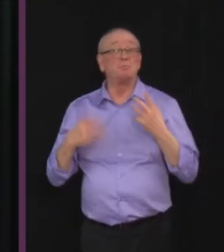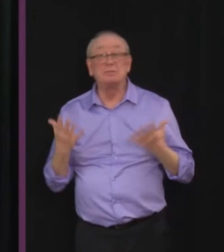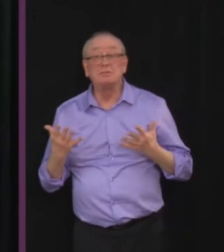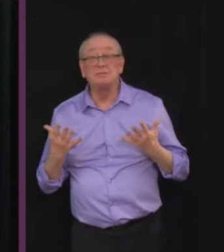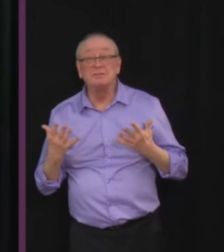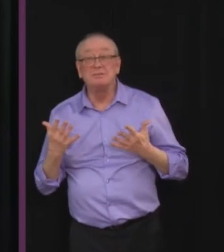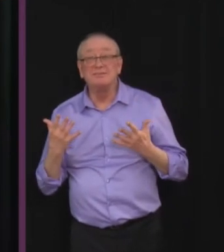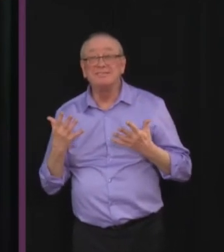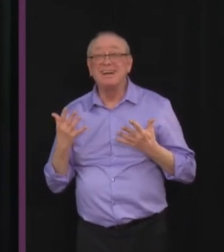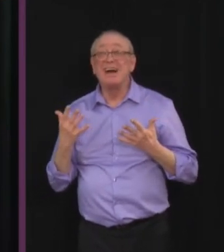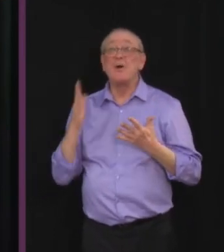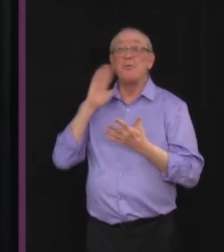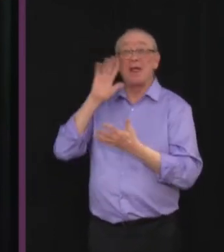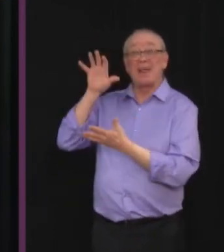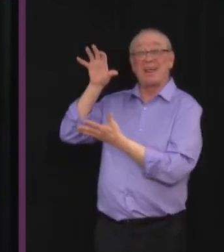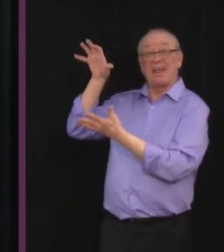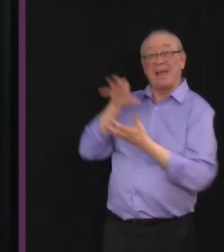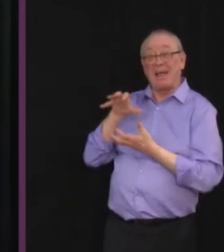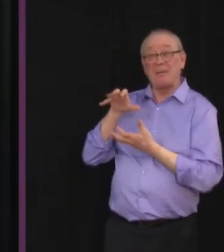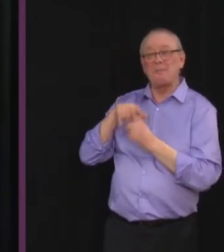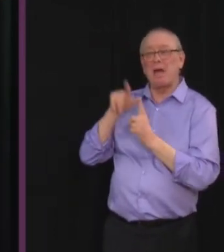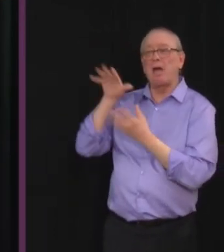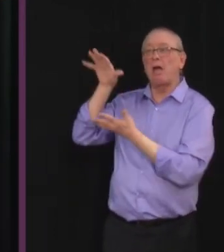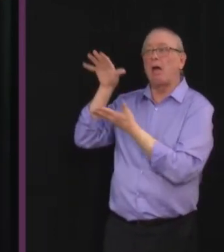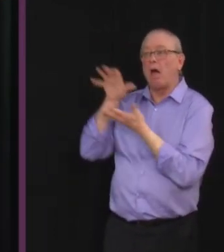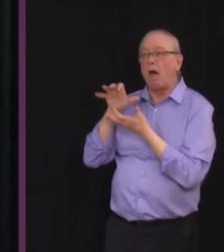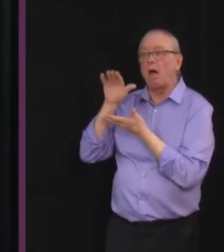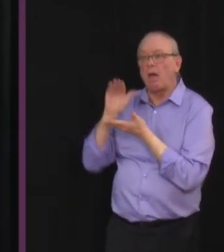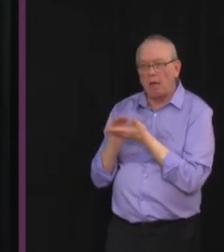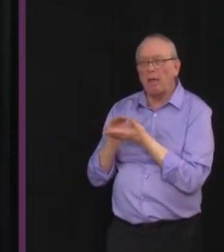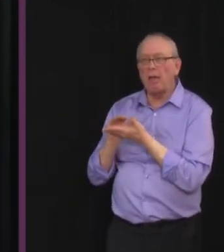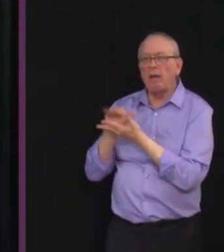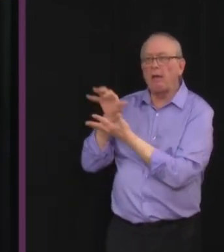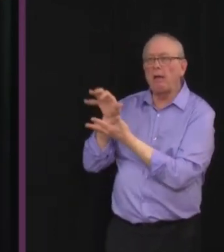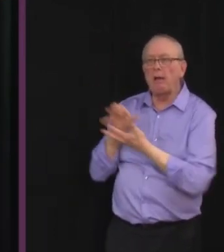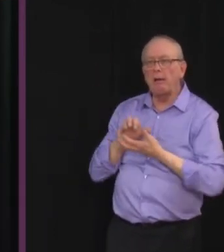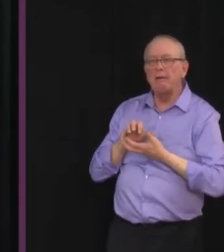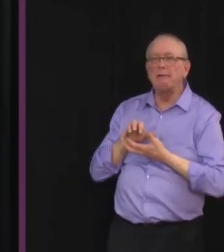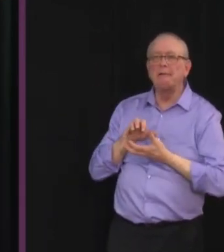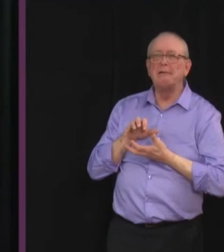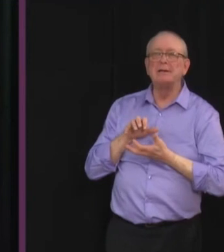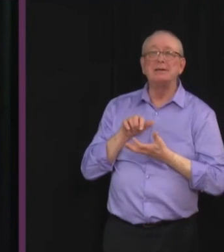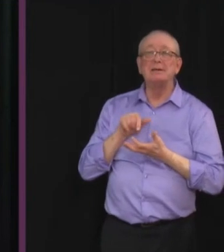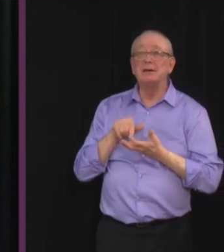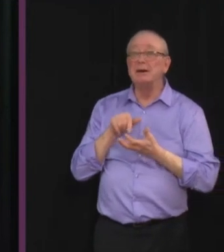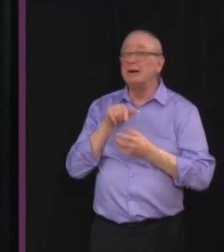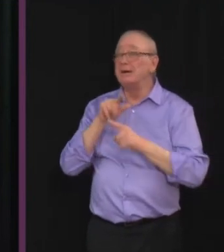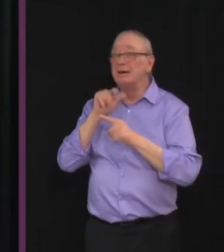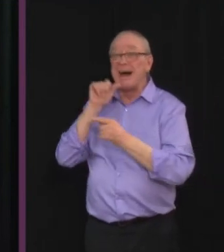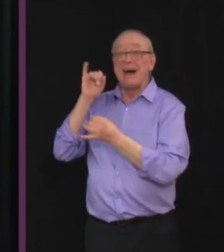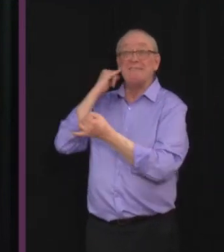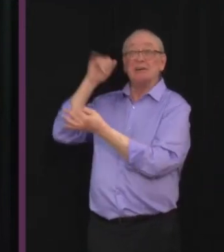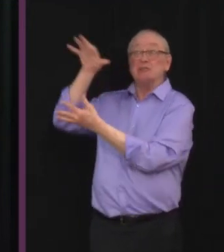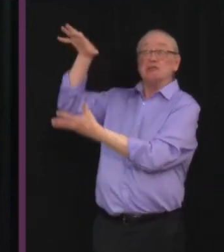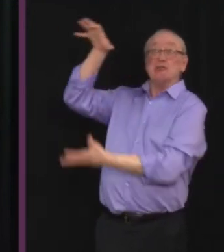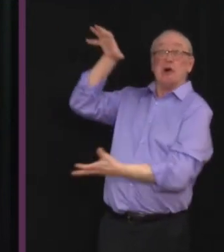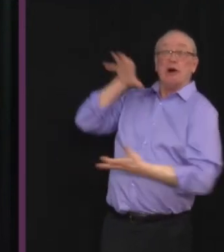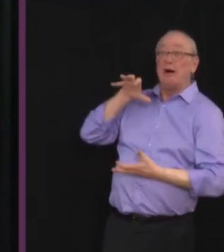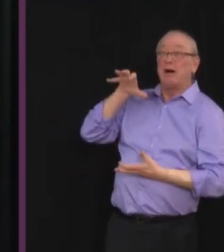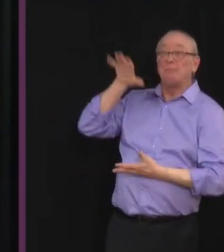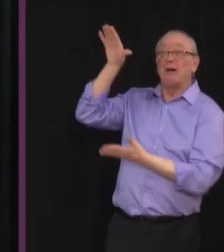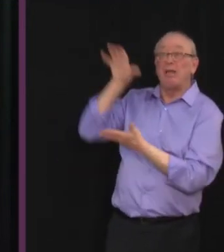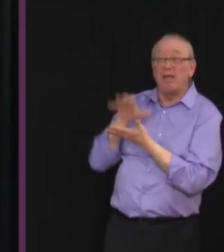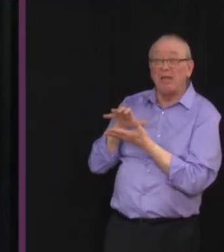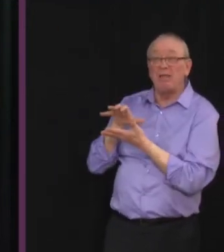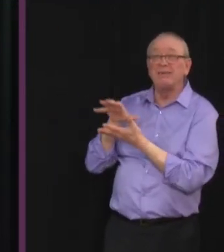the restrictions in supply that are the restriction on us getting vaccines to Albertans. Once we have a constant and